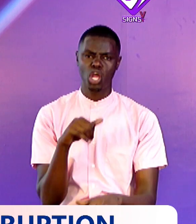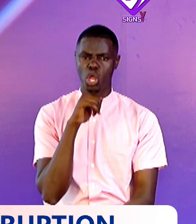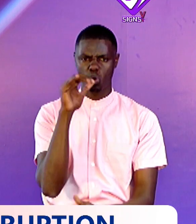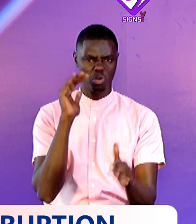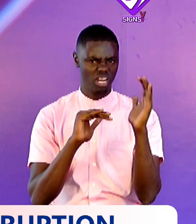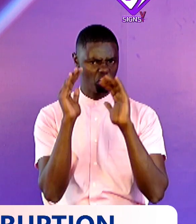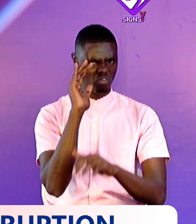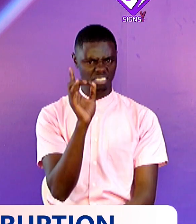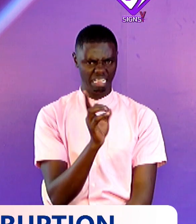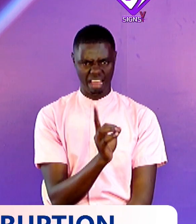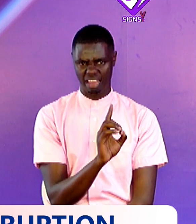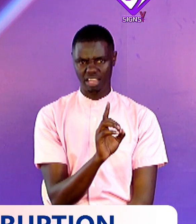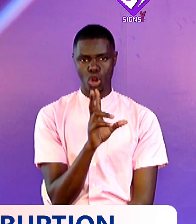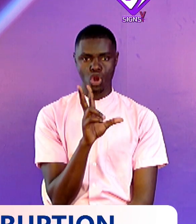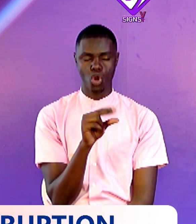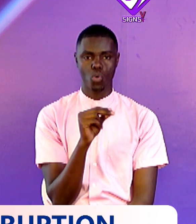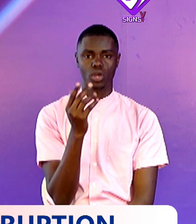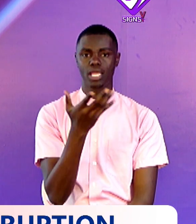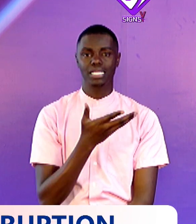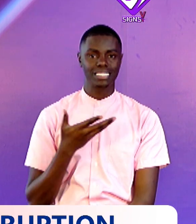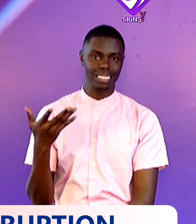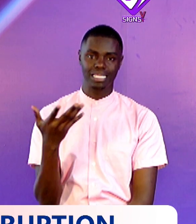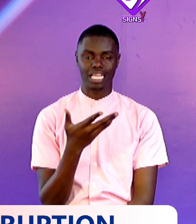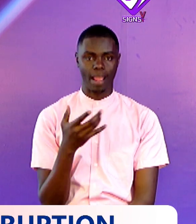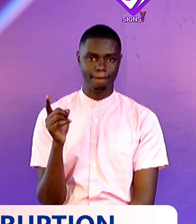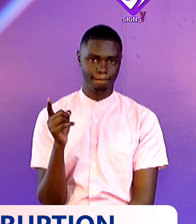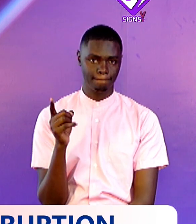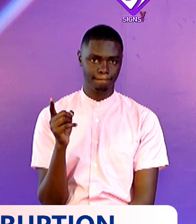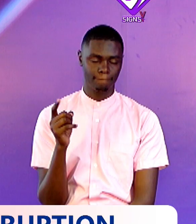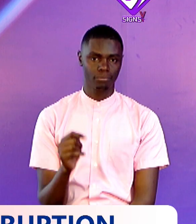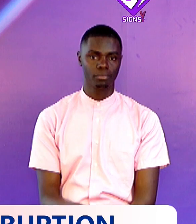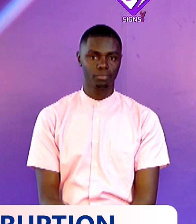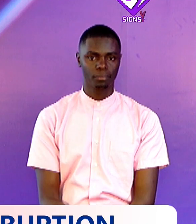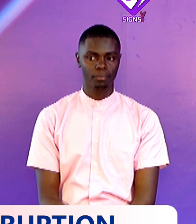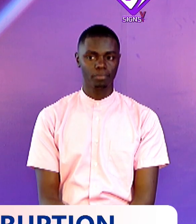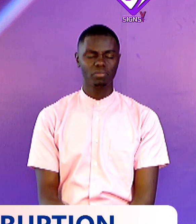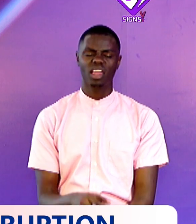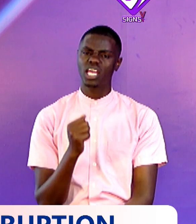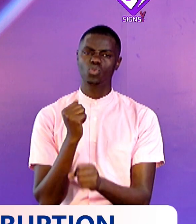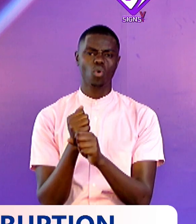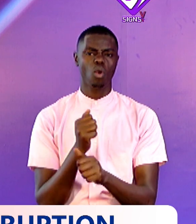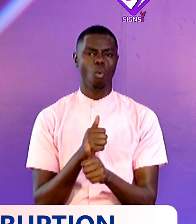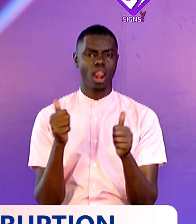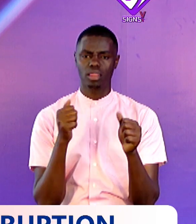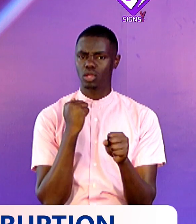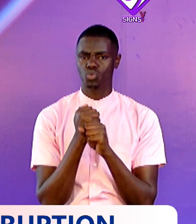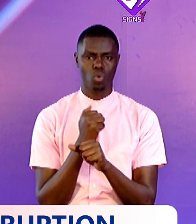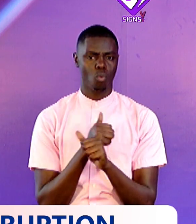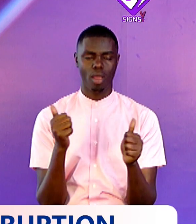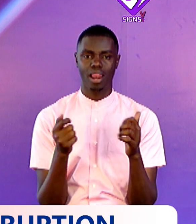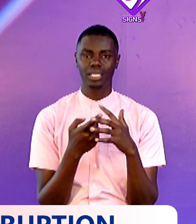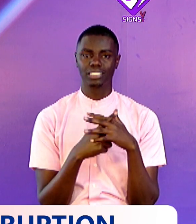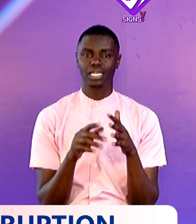university. No, Okay. they are at the stadium, Okay. and they are doing well. They are doing well. It started